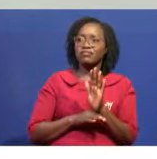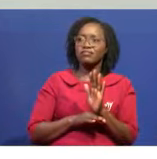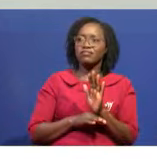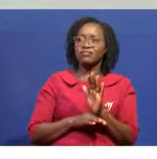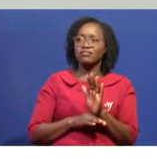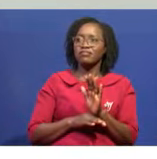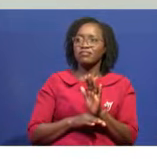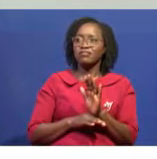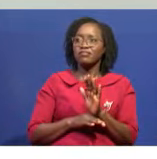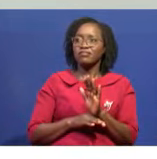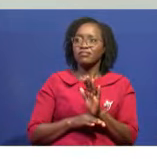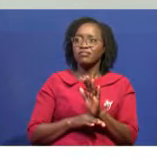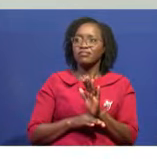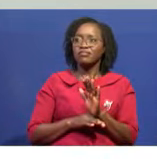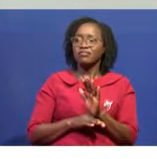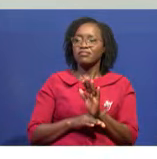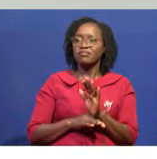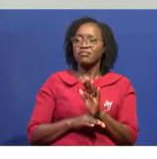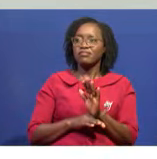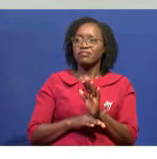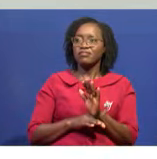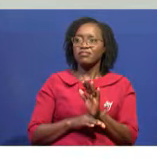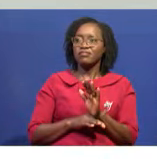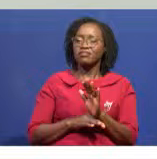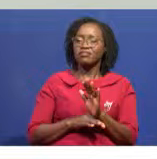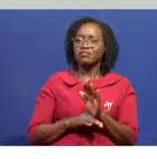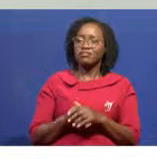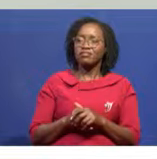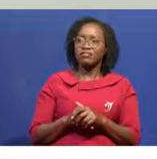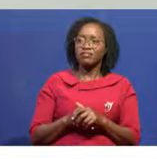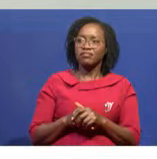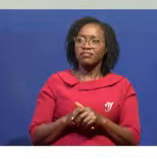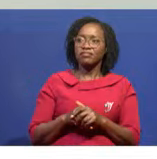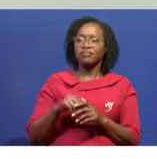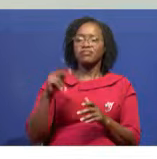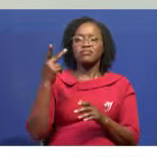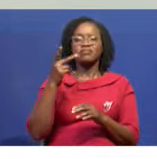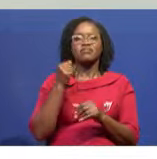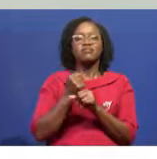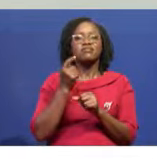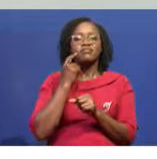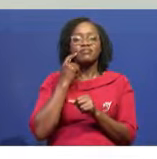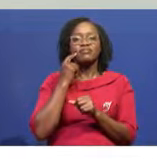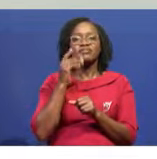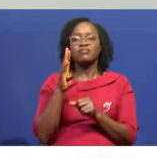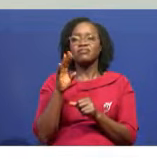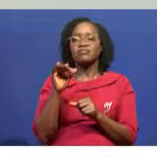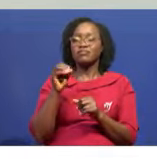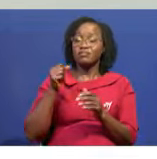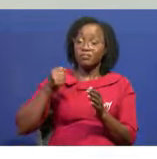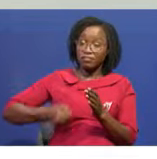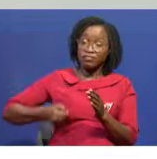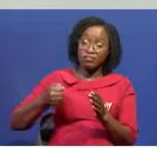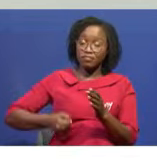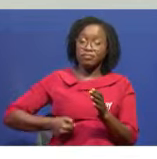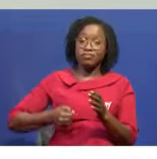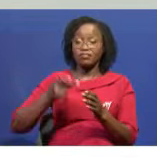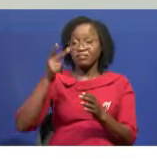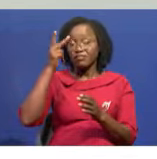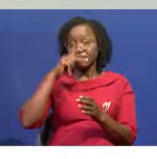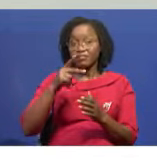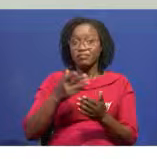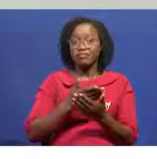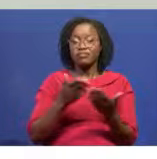Joseph Wahungu, is following on that particular story. We also do have, there is a second workshop on biopesticide policy event that is